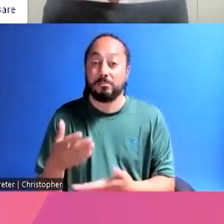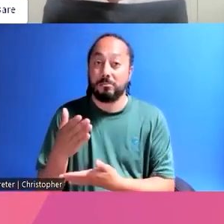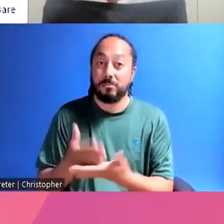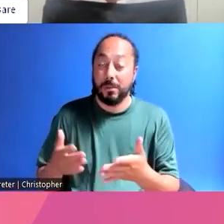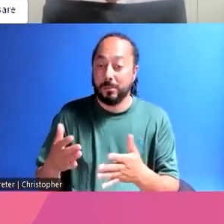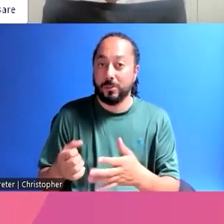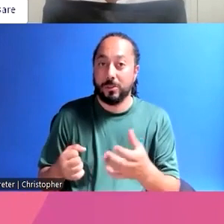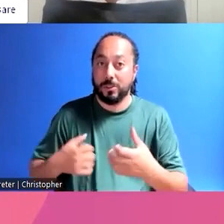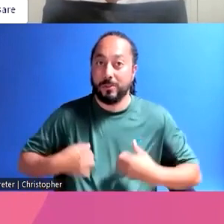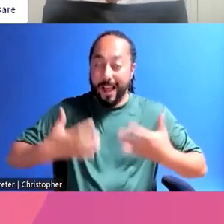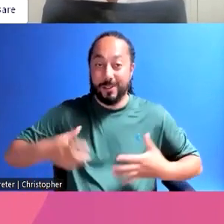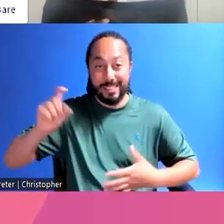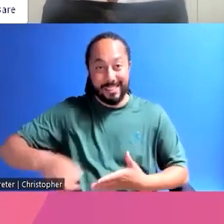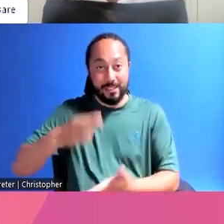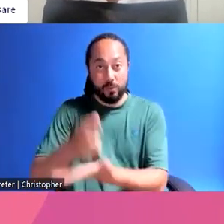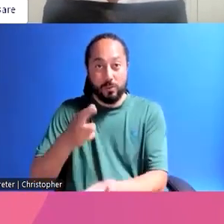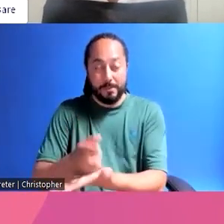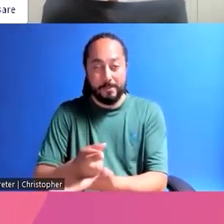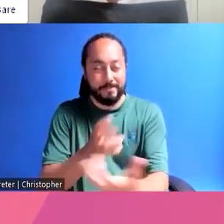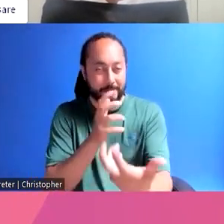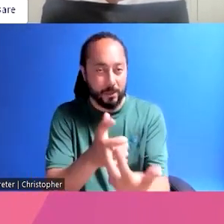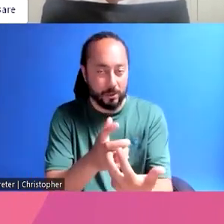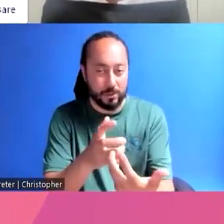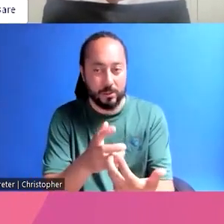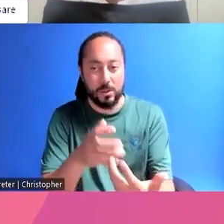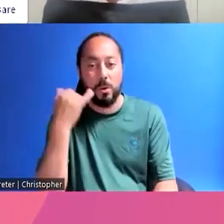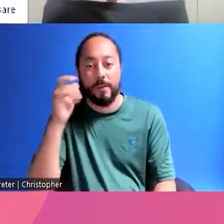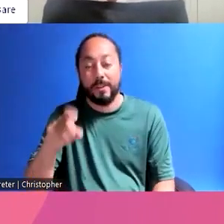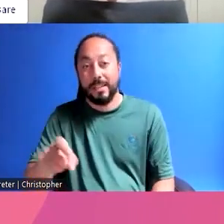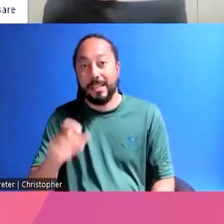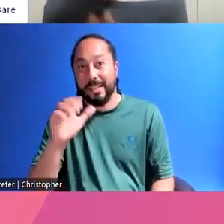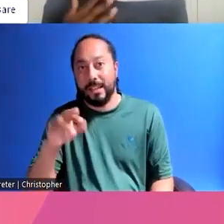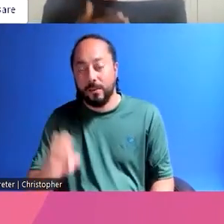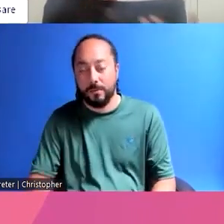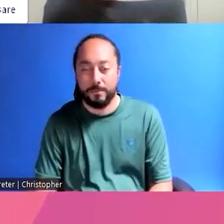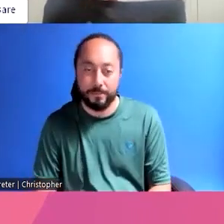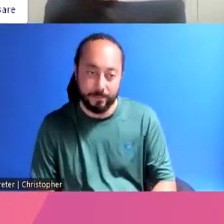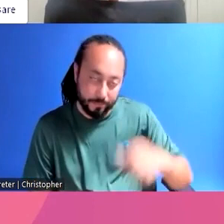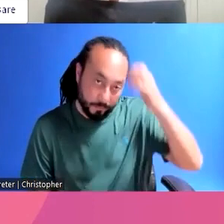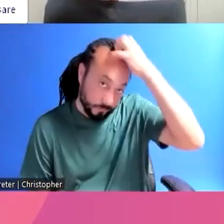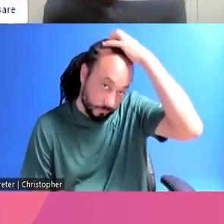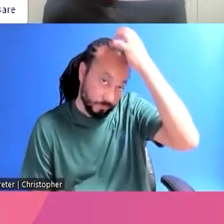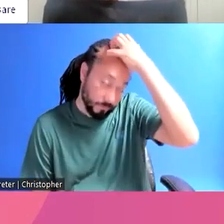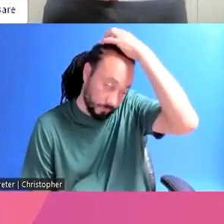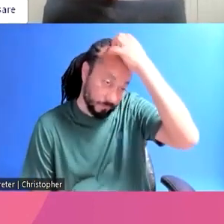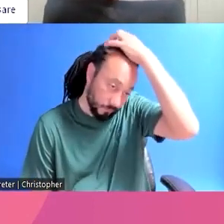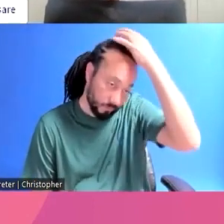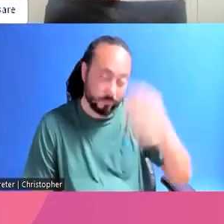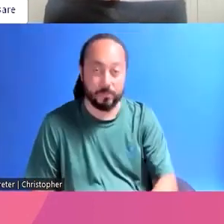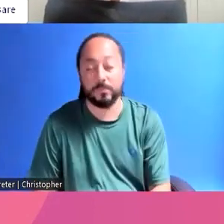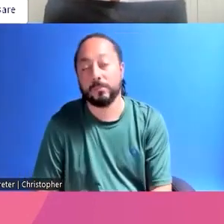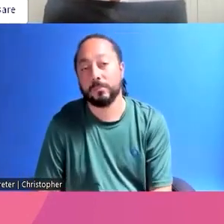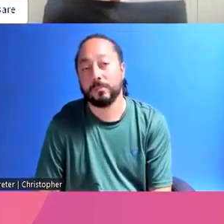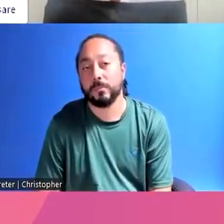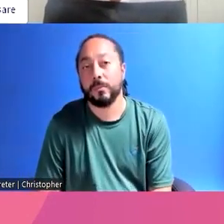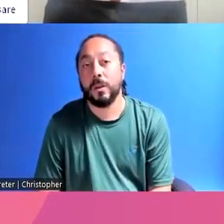need rehabilitation or are in need of care. And so building that flexibility to accommodate